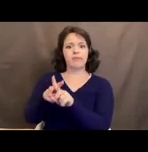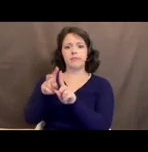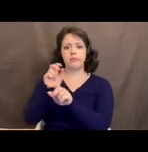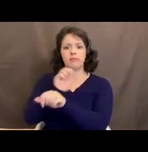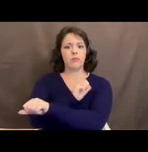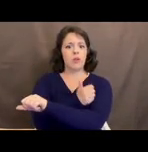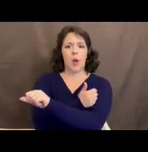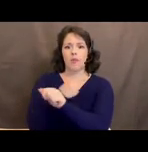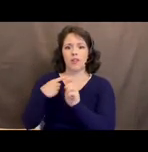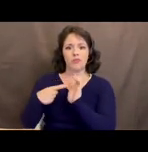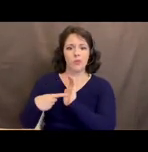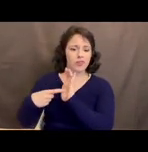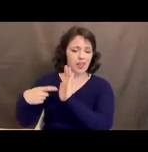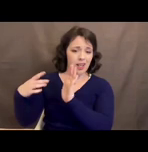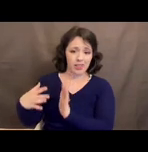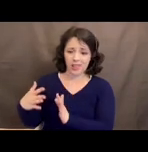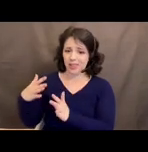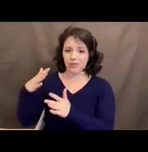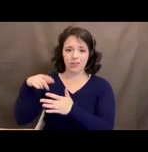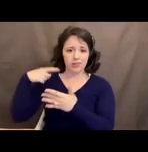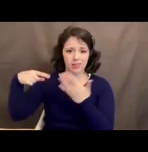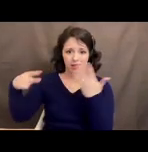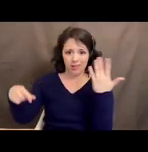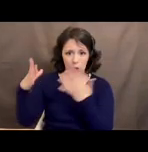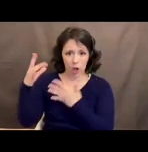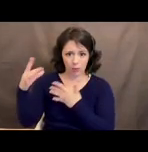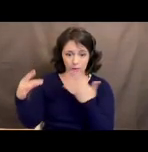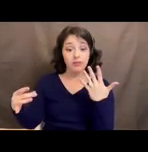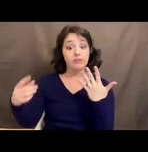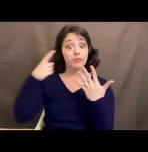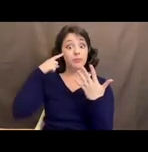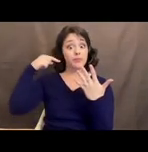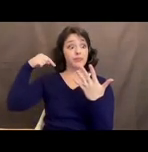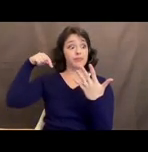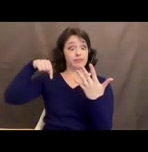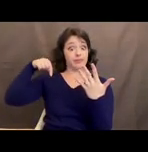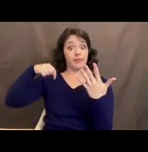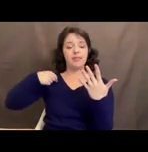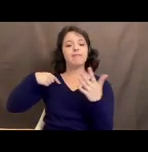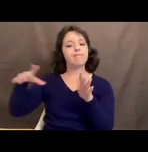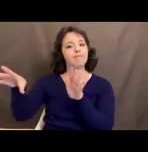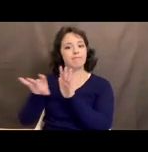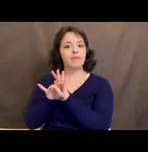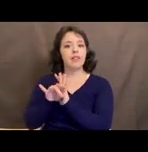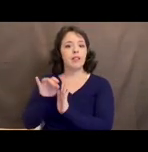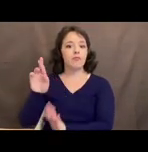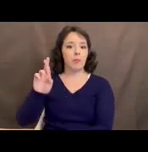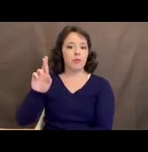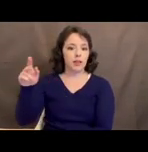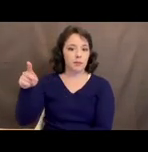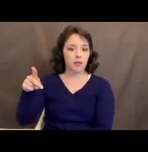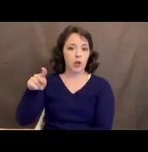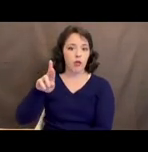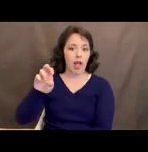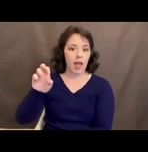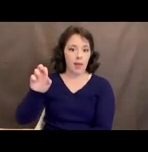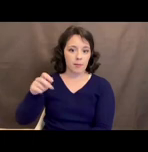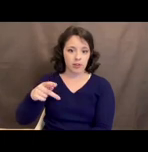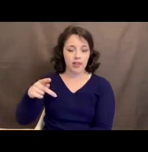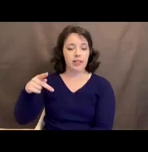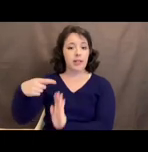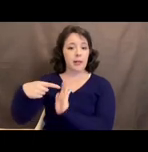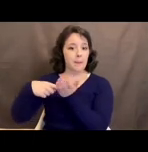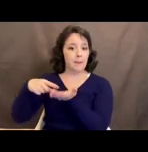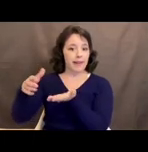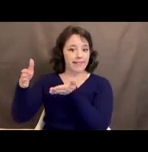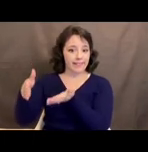account. In this case, I selected representative payee as the example because we find that a lot of our organizations that